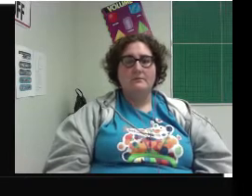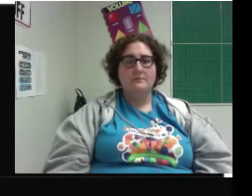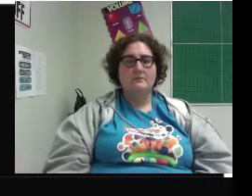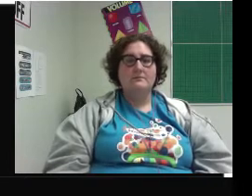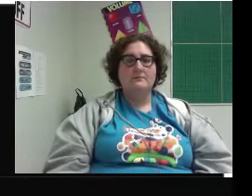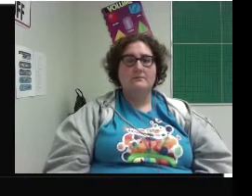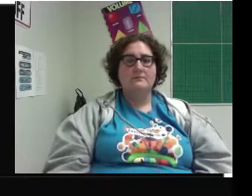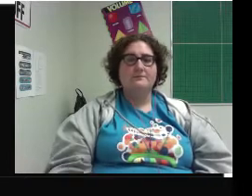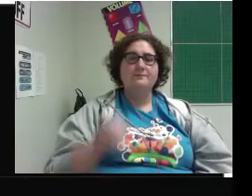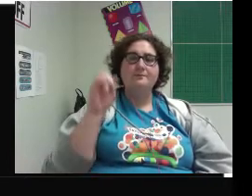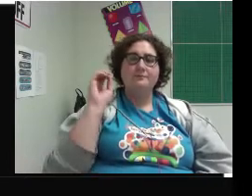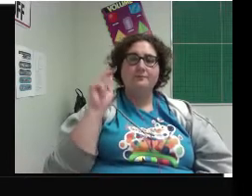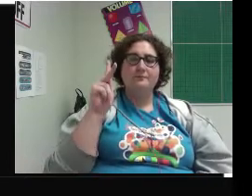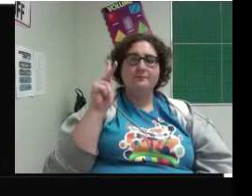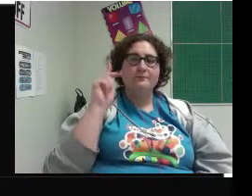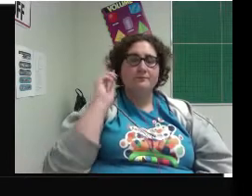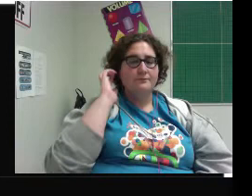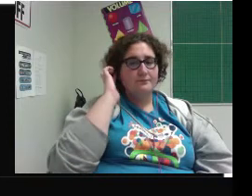Okay.